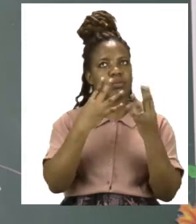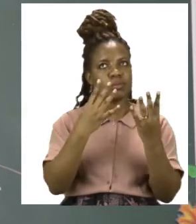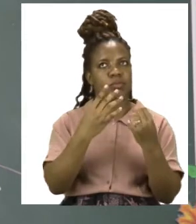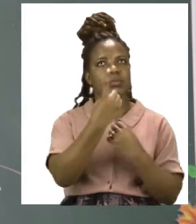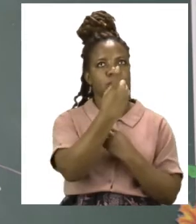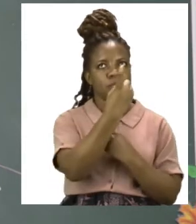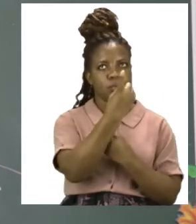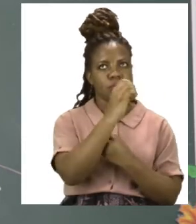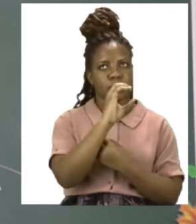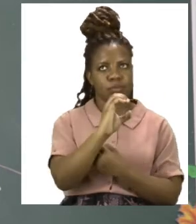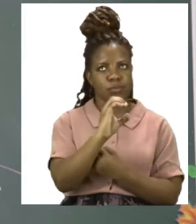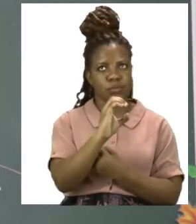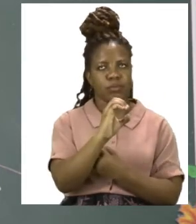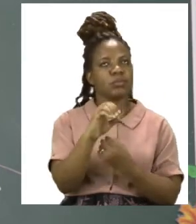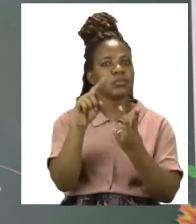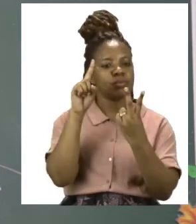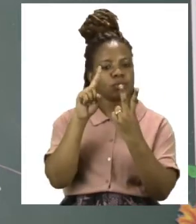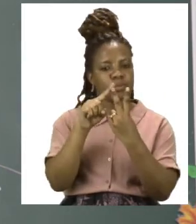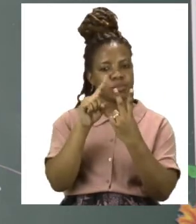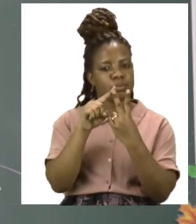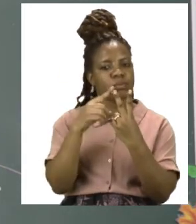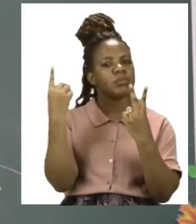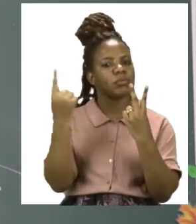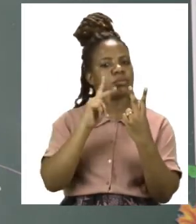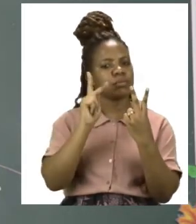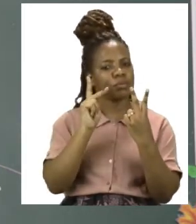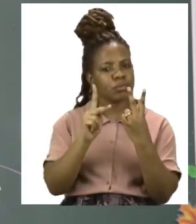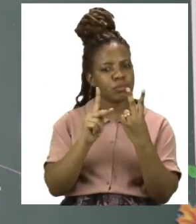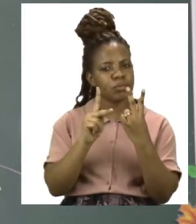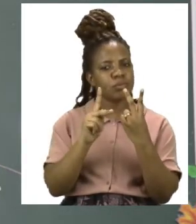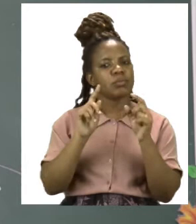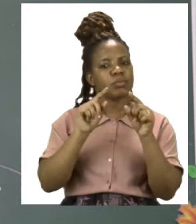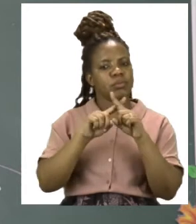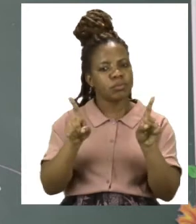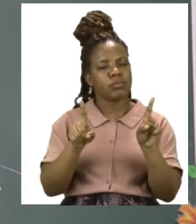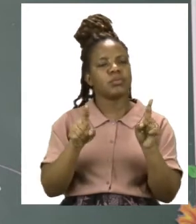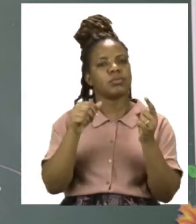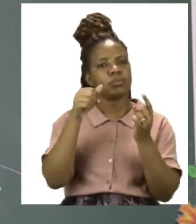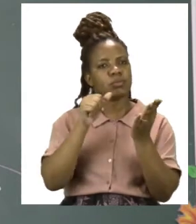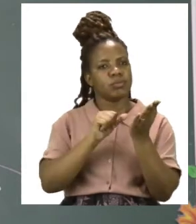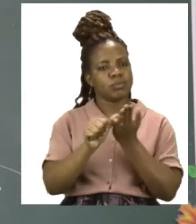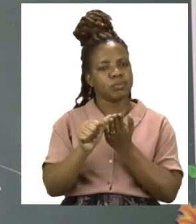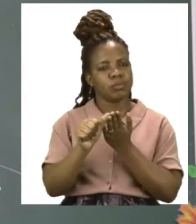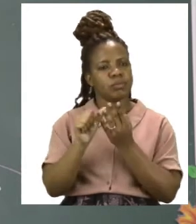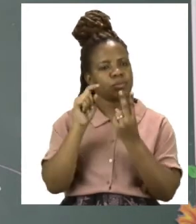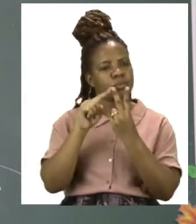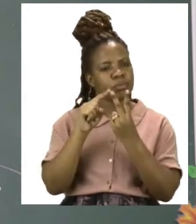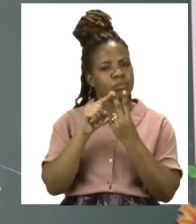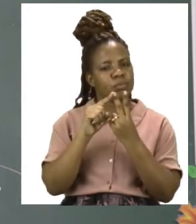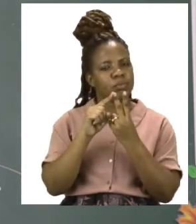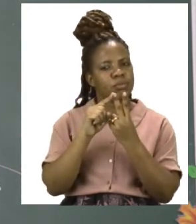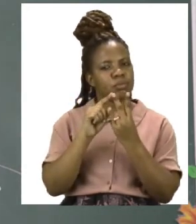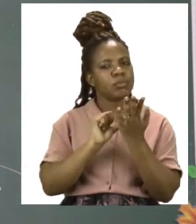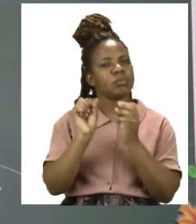cents. And then he buys another one for 5 cents. So in this case, we want to know how